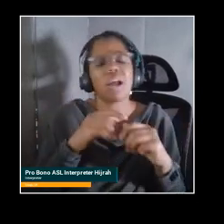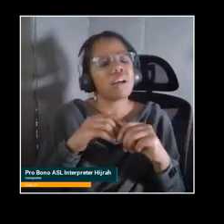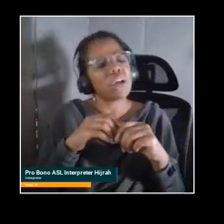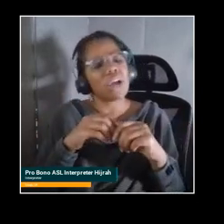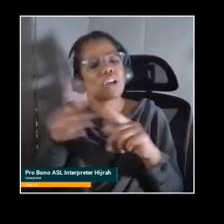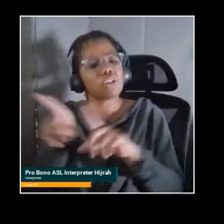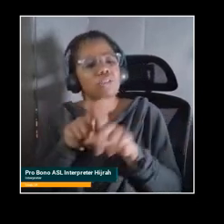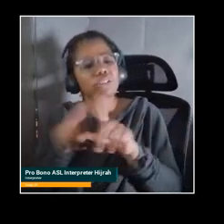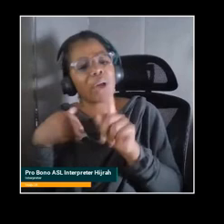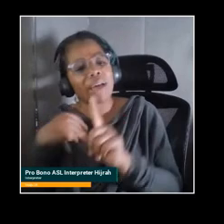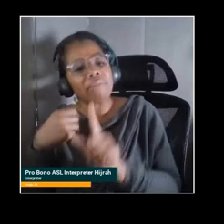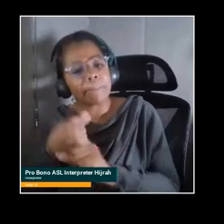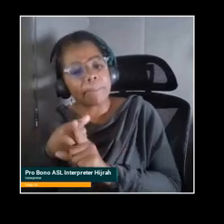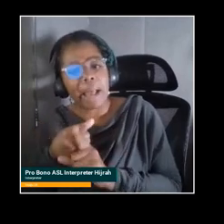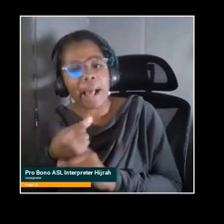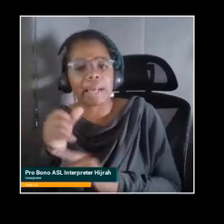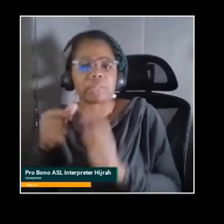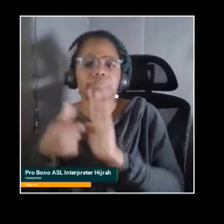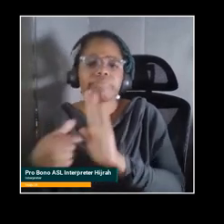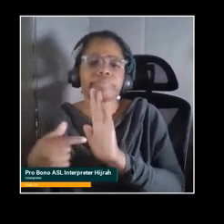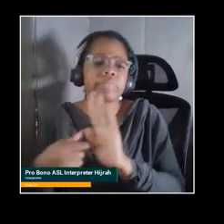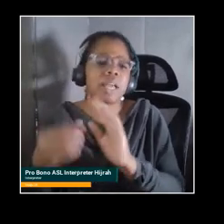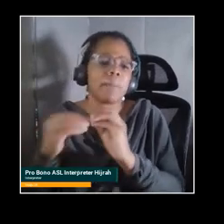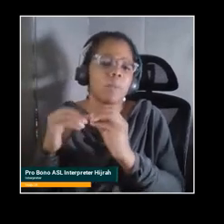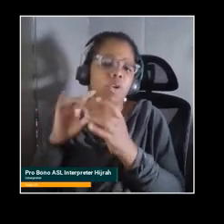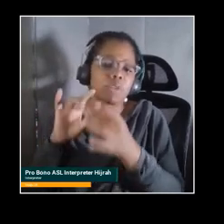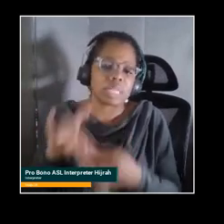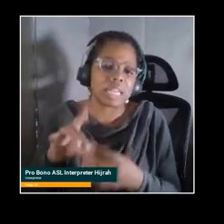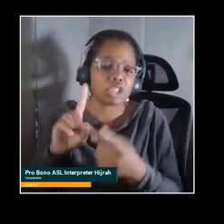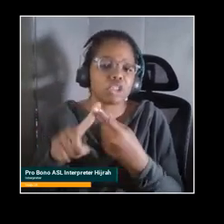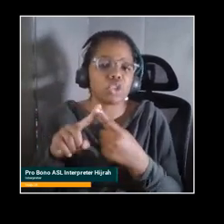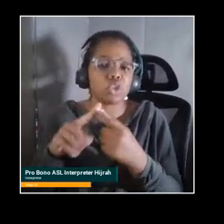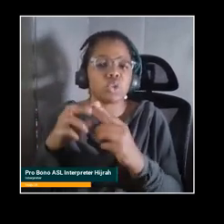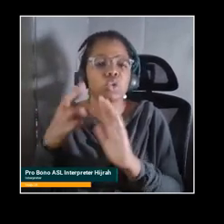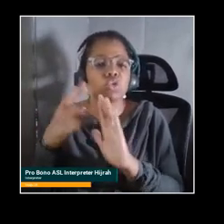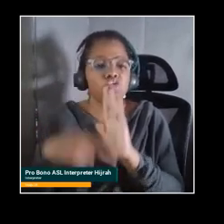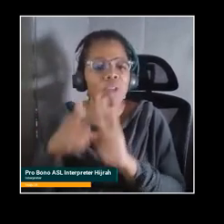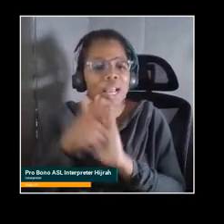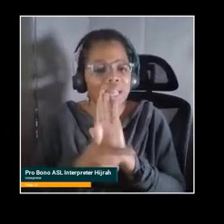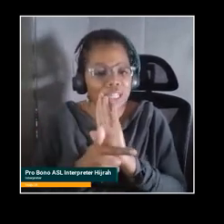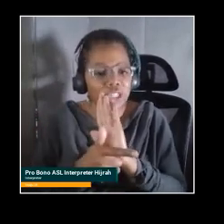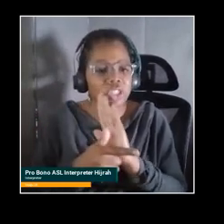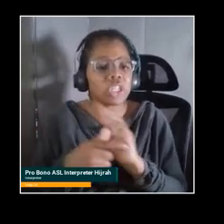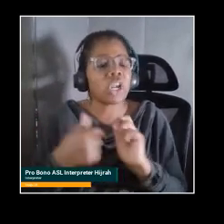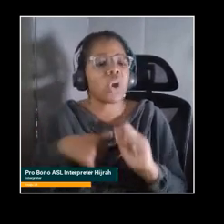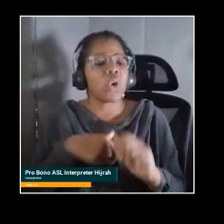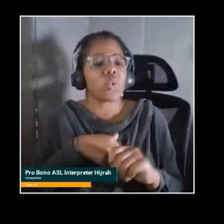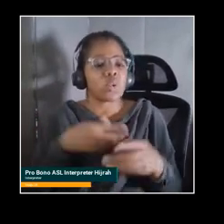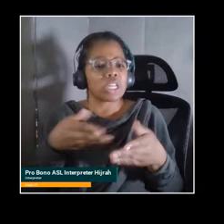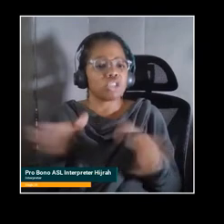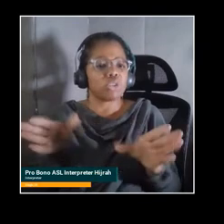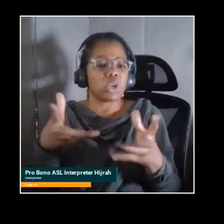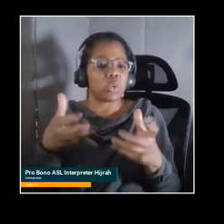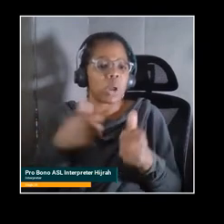impact, like more related to the regulation. Like we really generally we want to